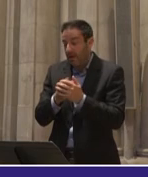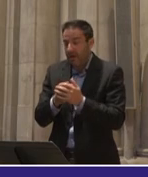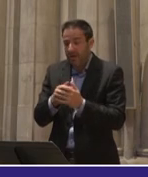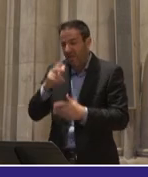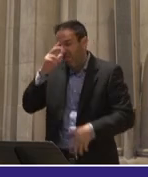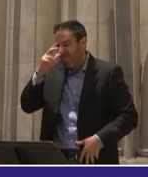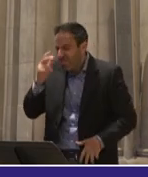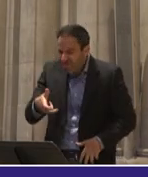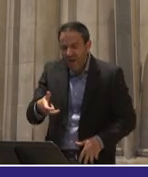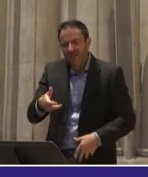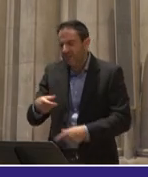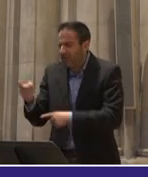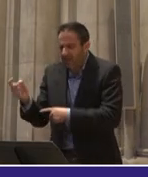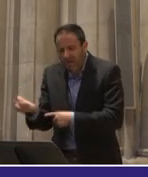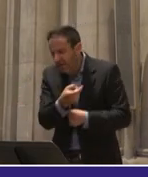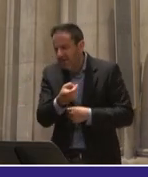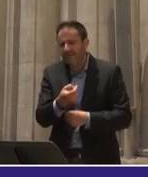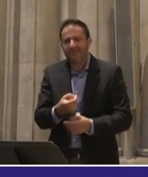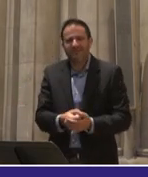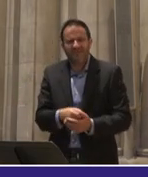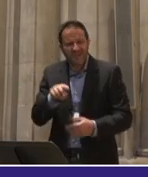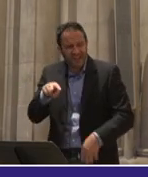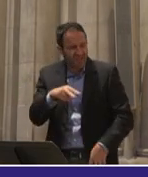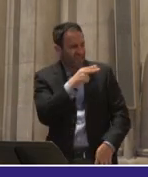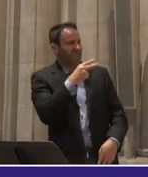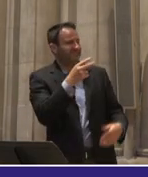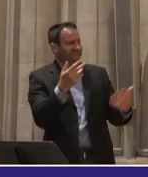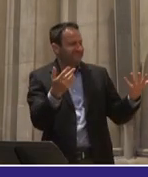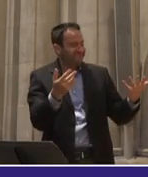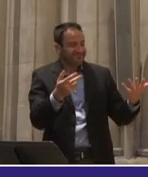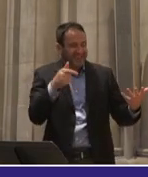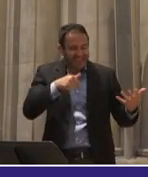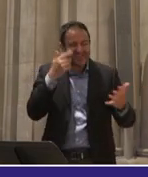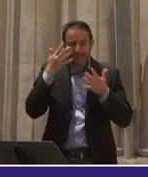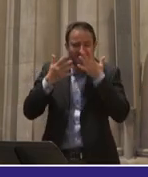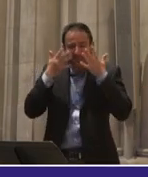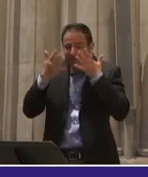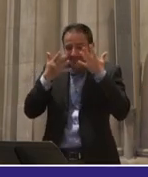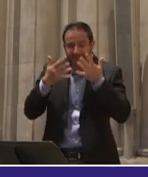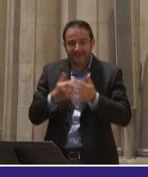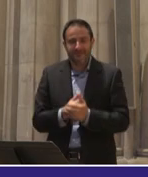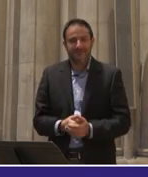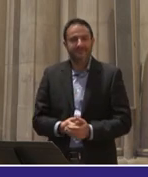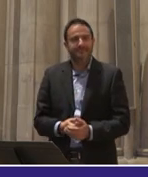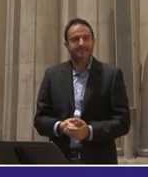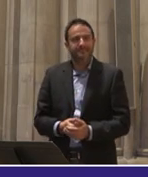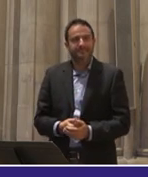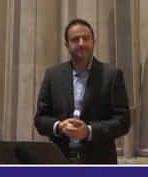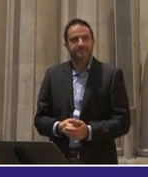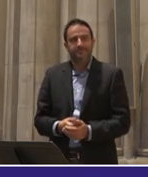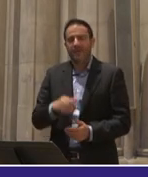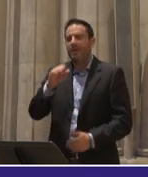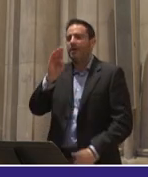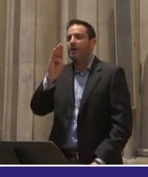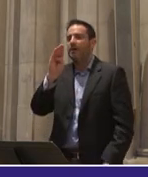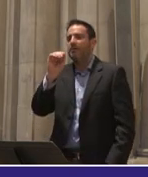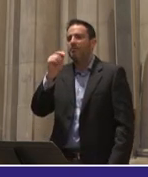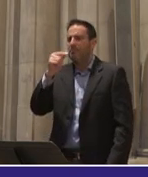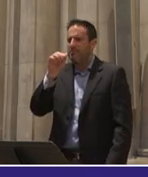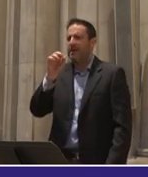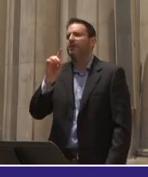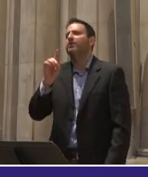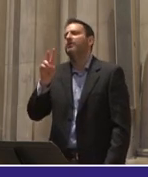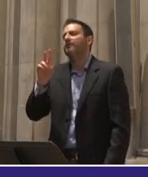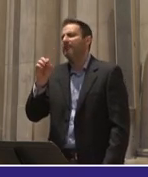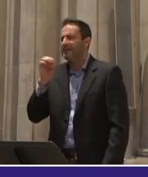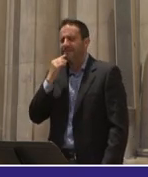And at one point he turns to Bagger Vance and says, well, you know, this is getting embarrassing. To which Bagger Vance replies, oh no,